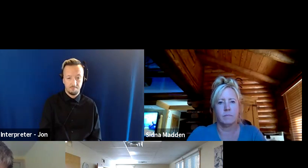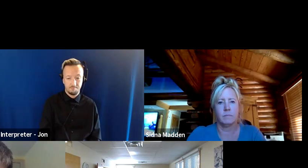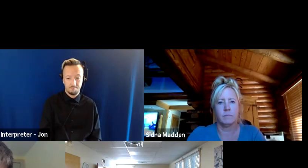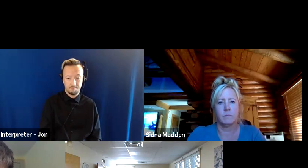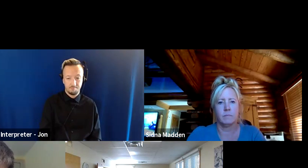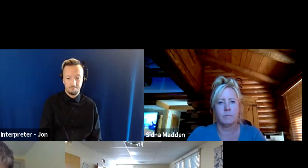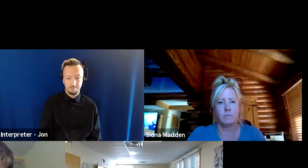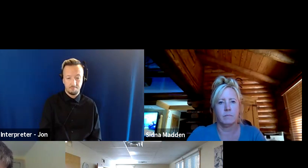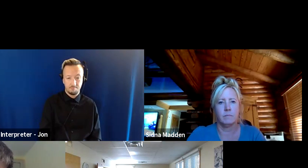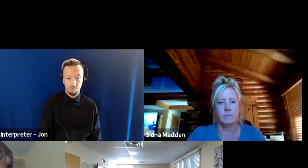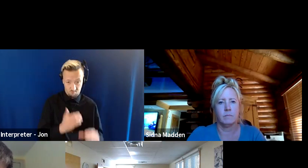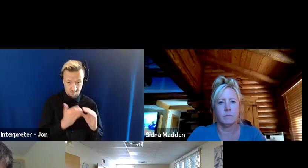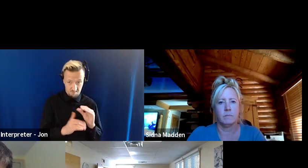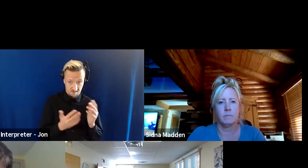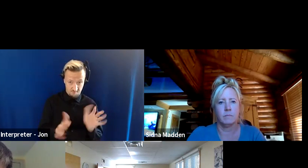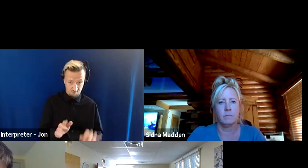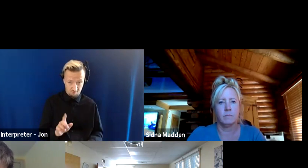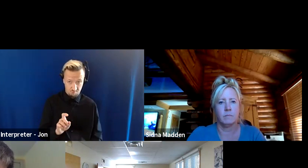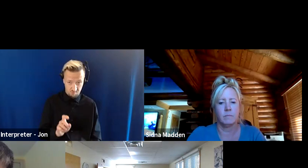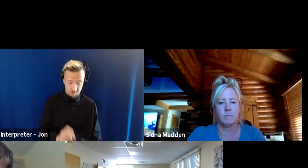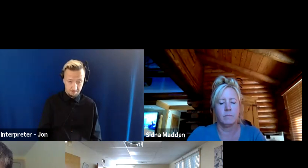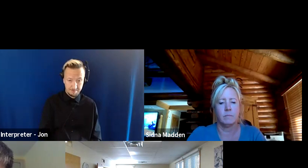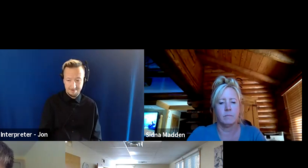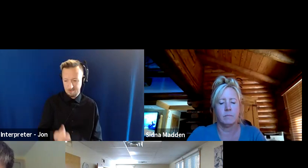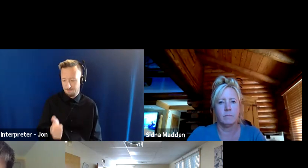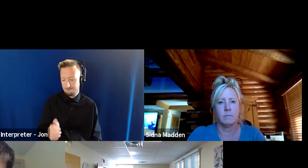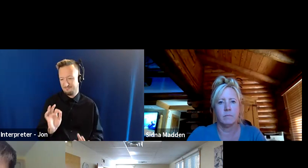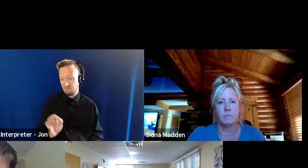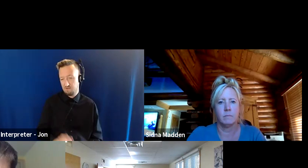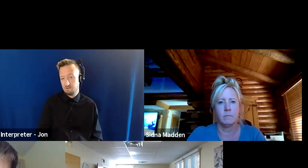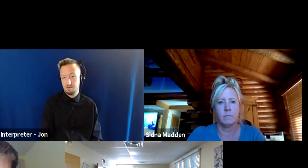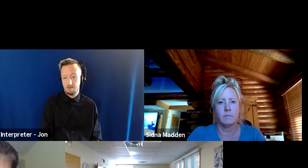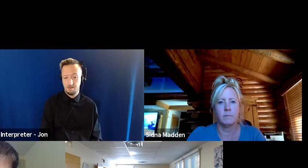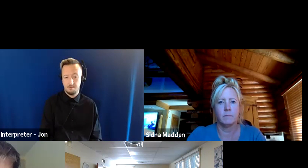You emailing them? Yeah, I can email them. Perfect.